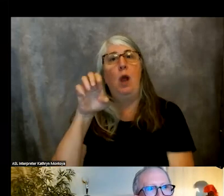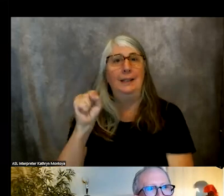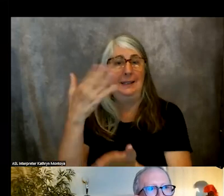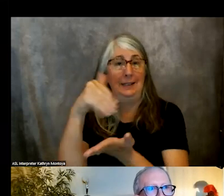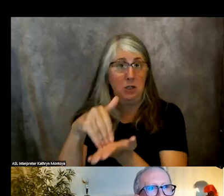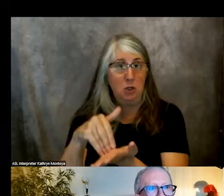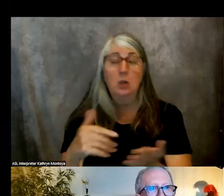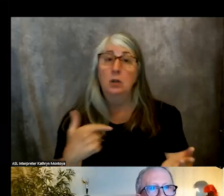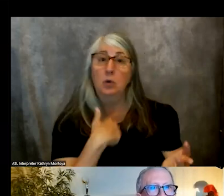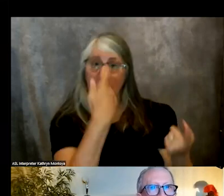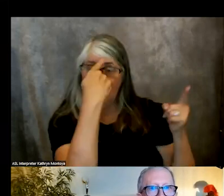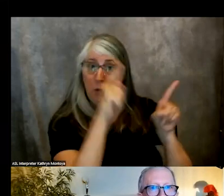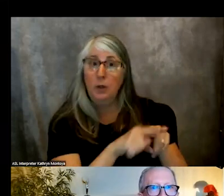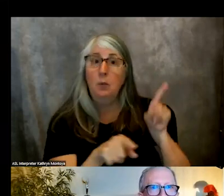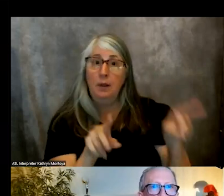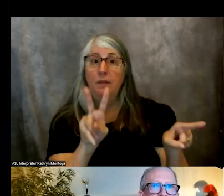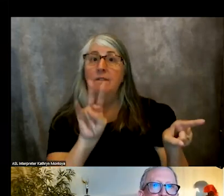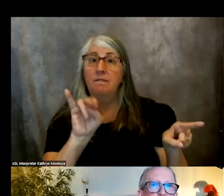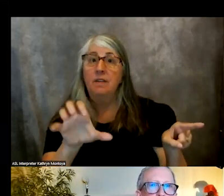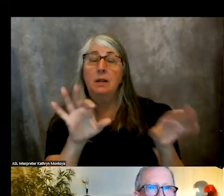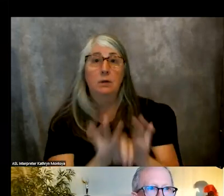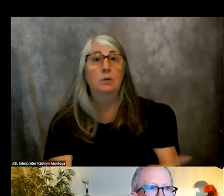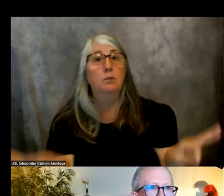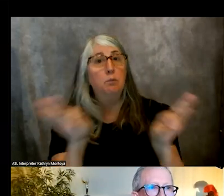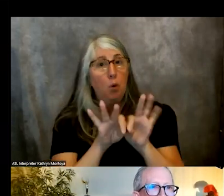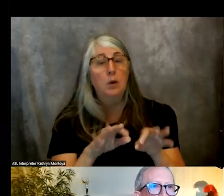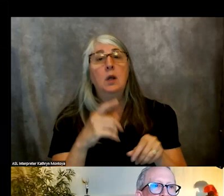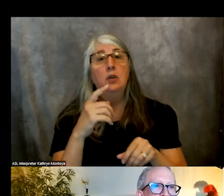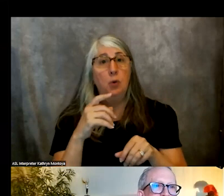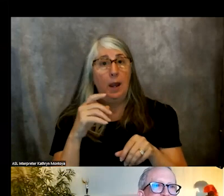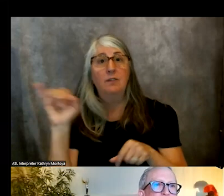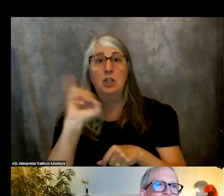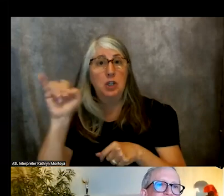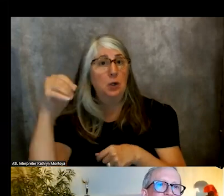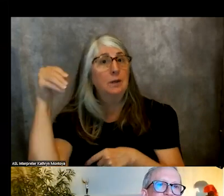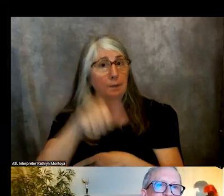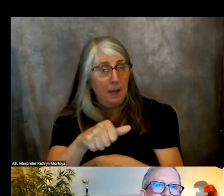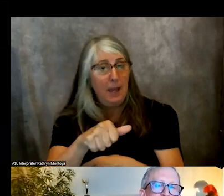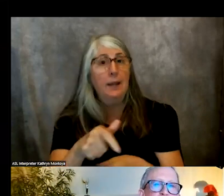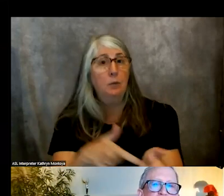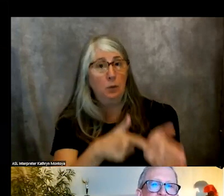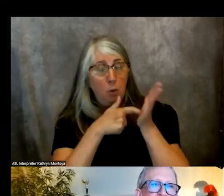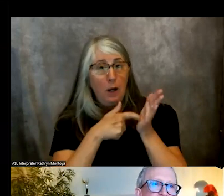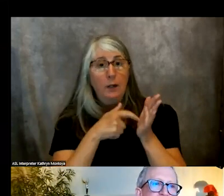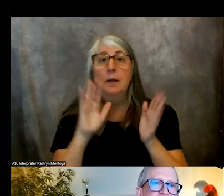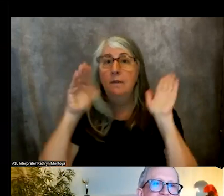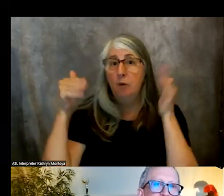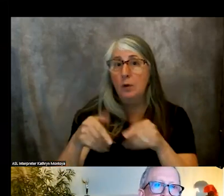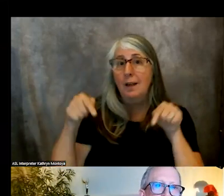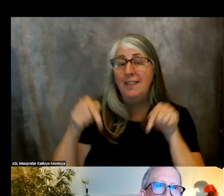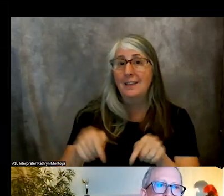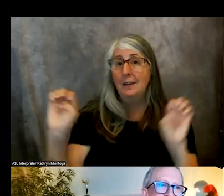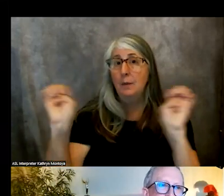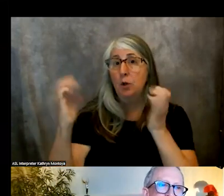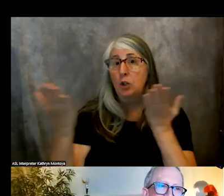with Vic on the importance of bringing commercial payers to the table and focusing on this as emergency services